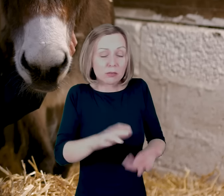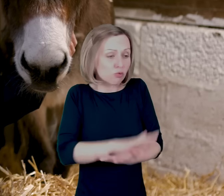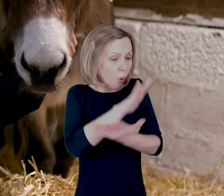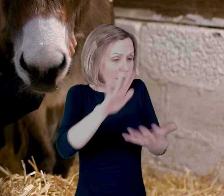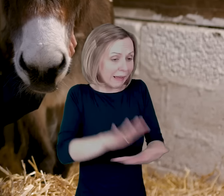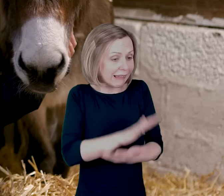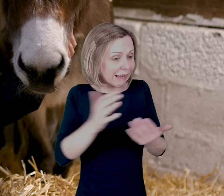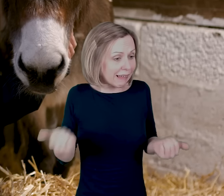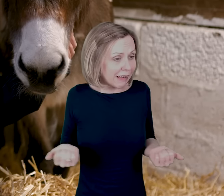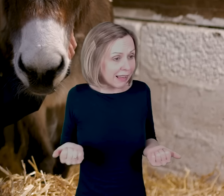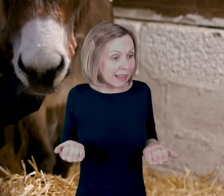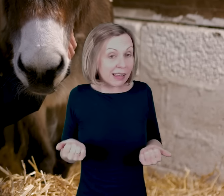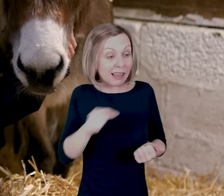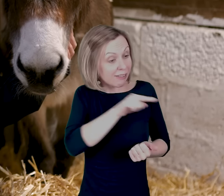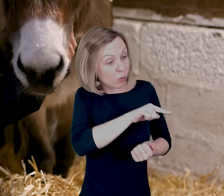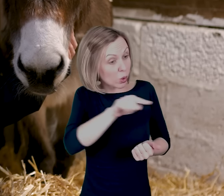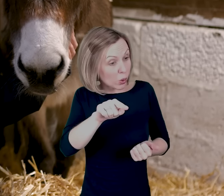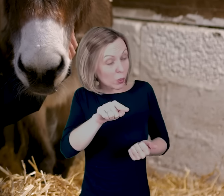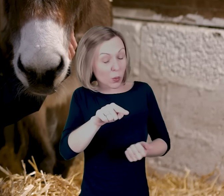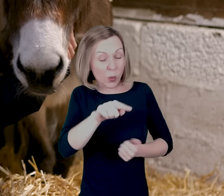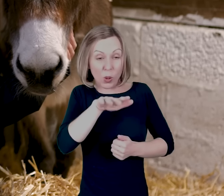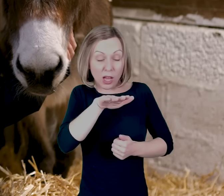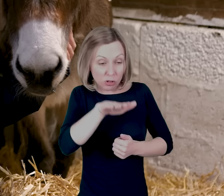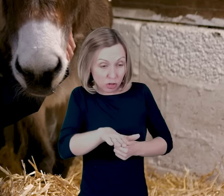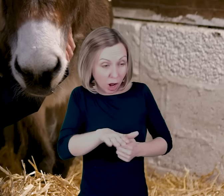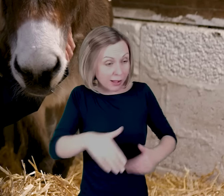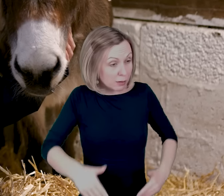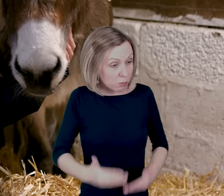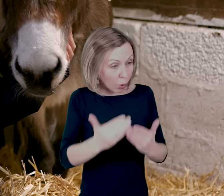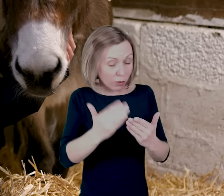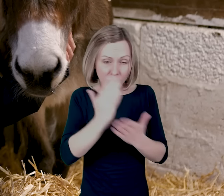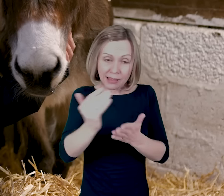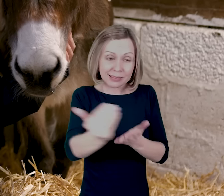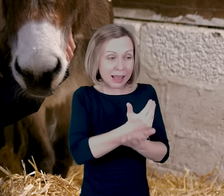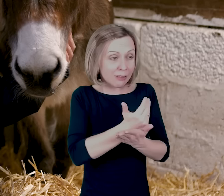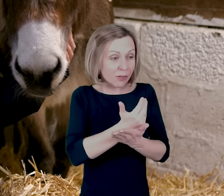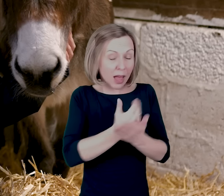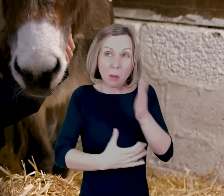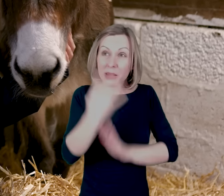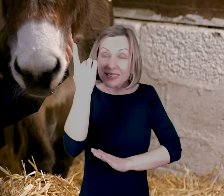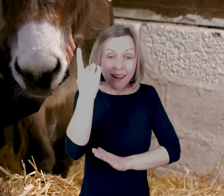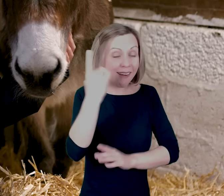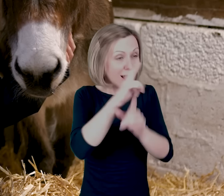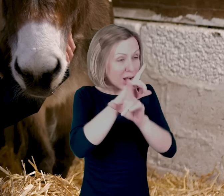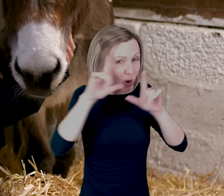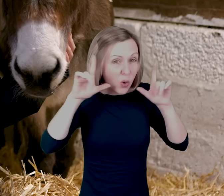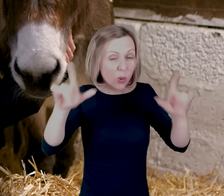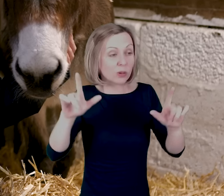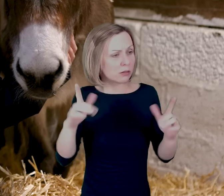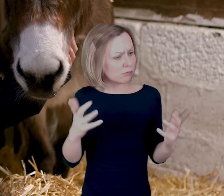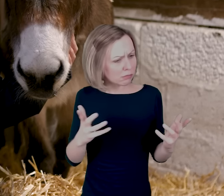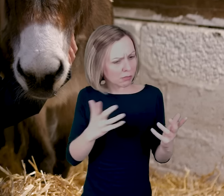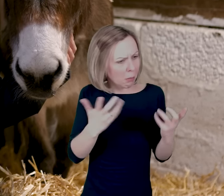bringing you news of great joy. For unto you is born a child, a Saviour, who is the Messiah, the